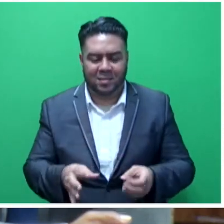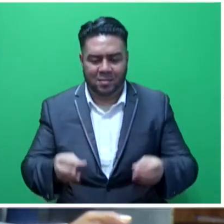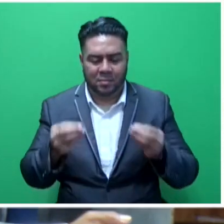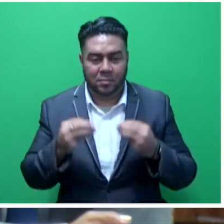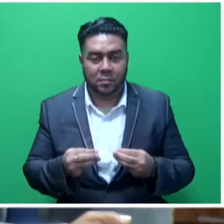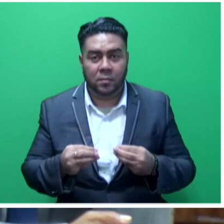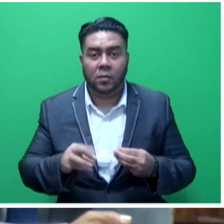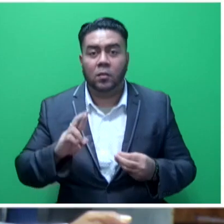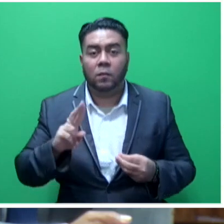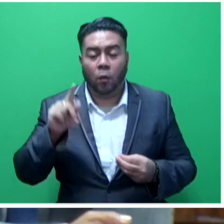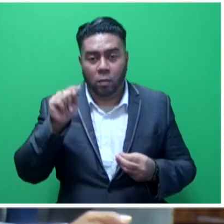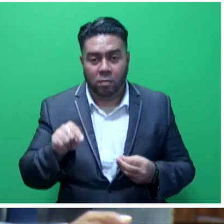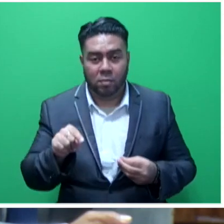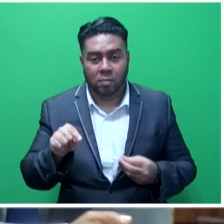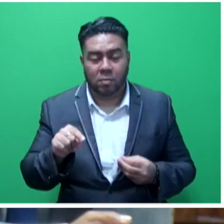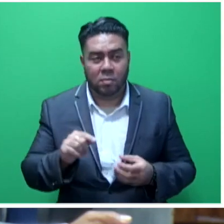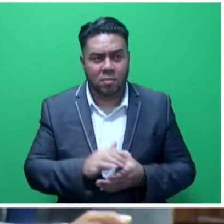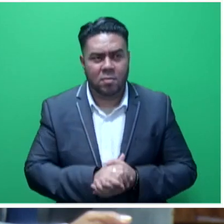So for these